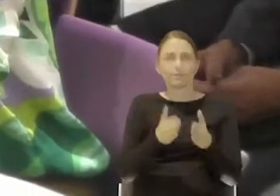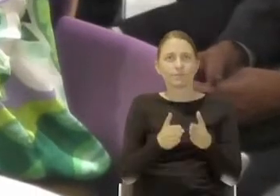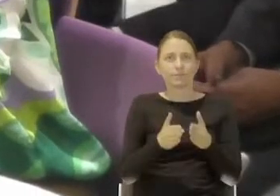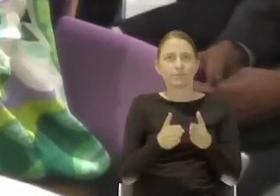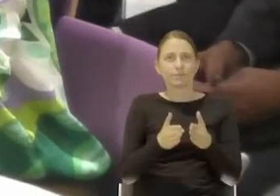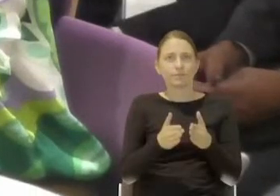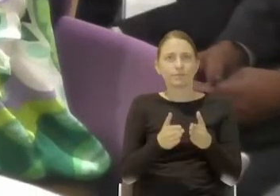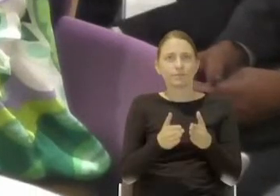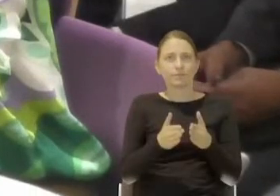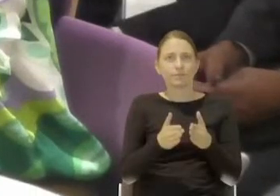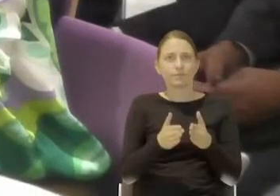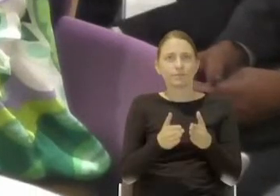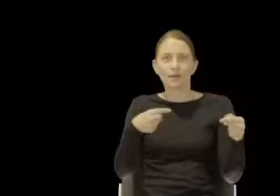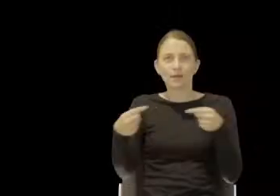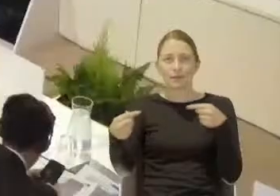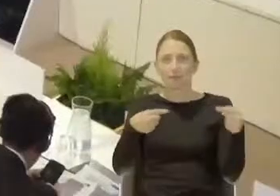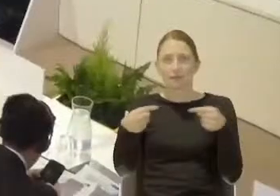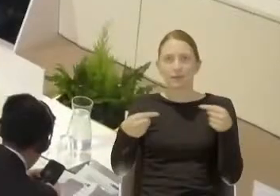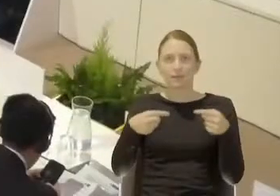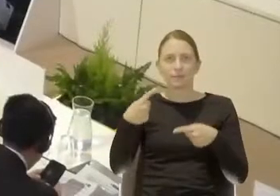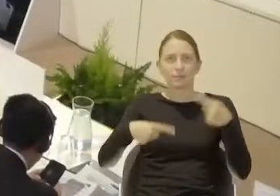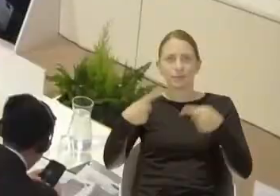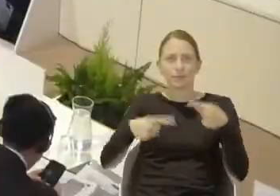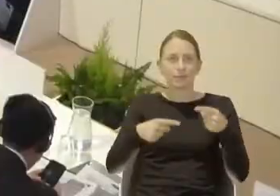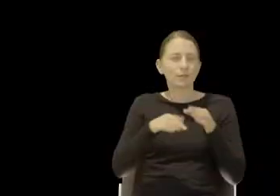introduce then the second group.